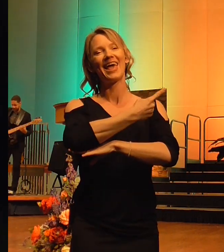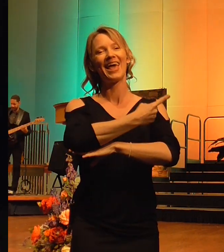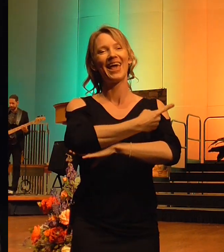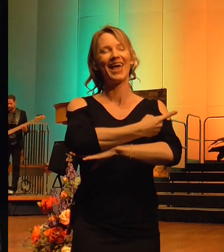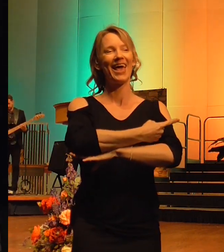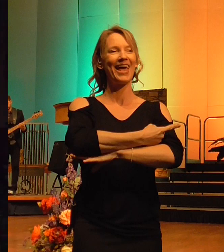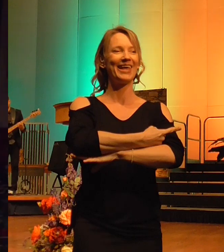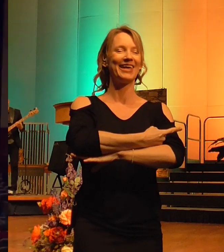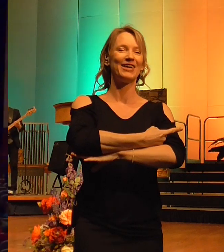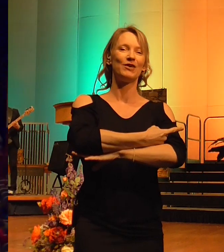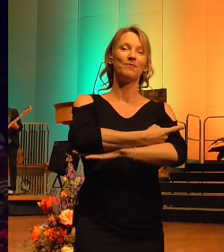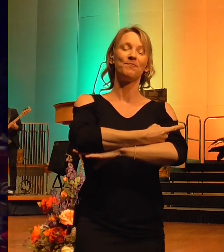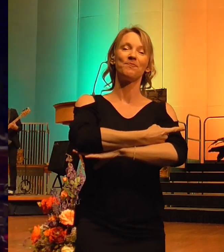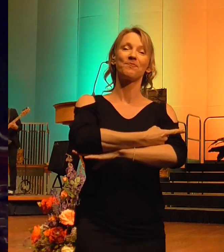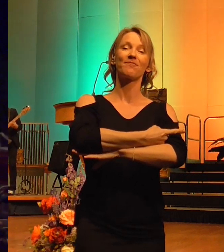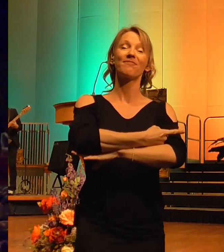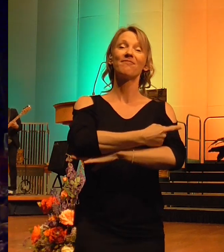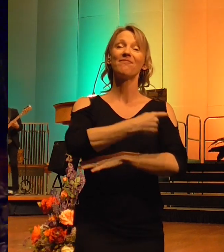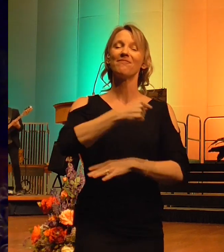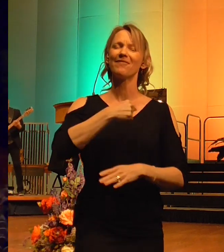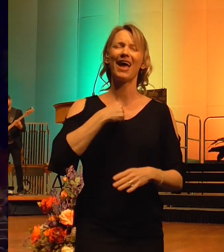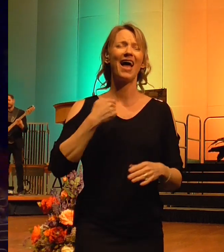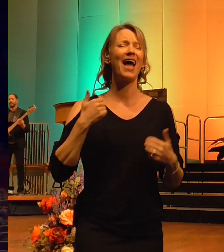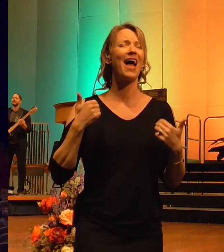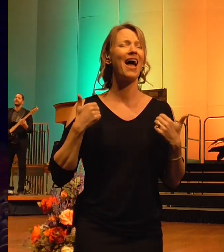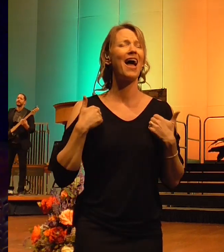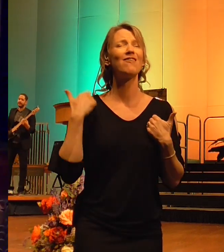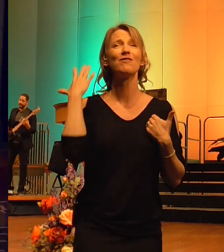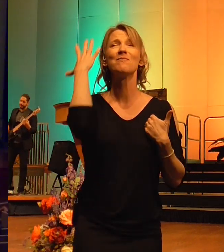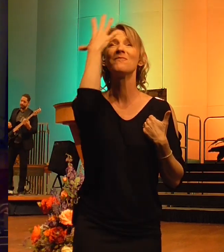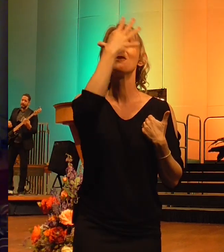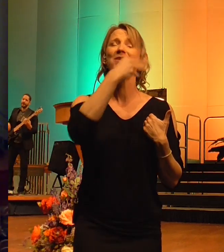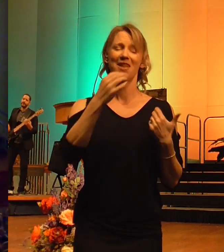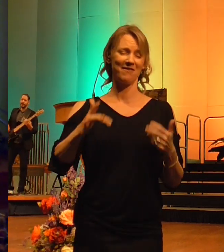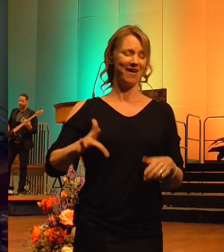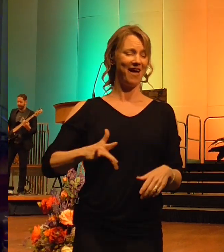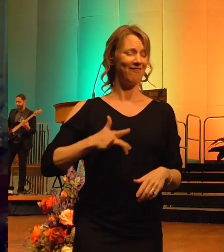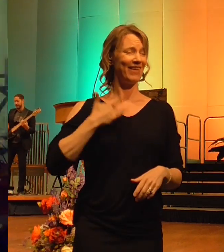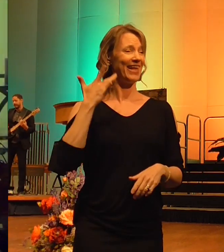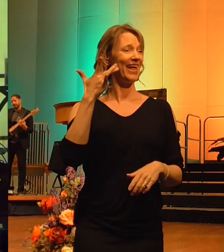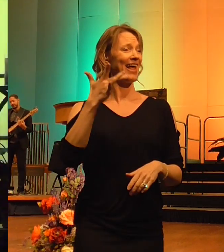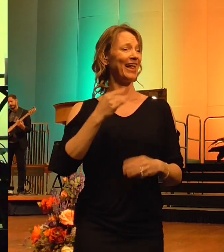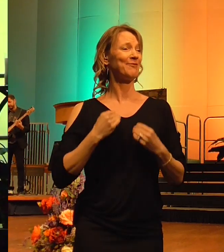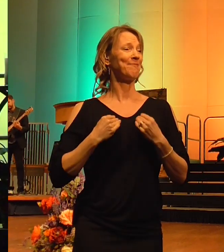beautiful day. I got a beautiful